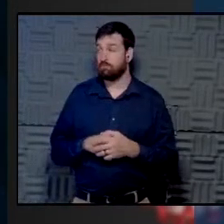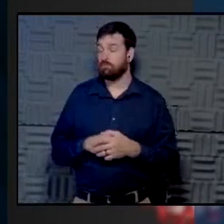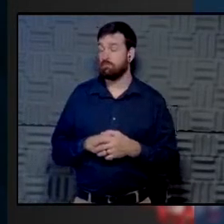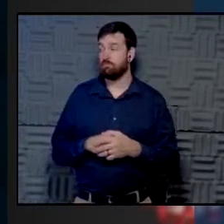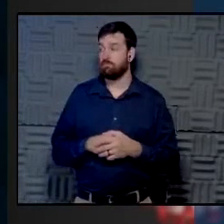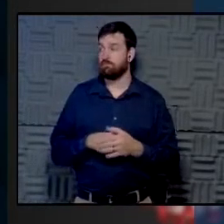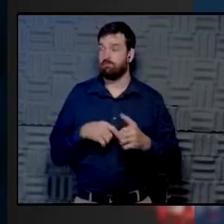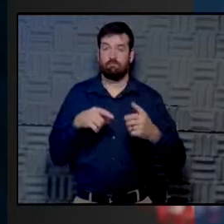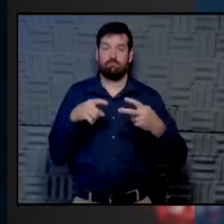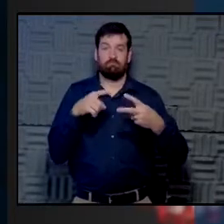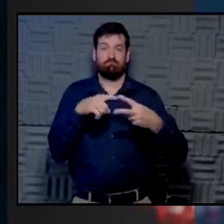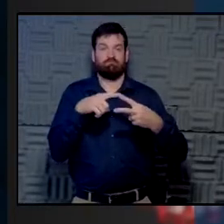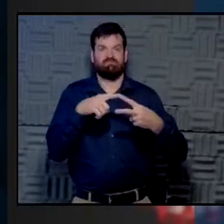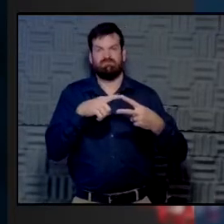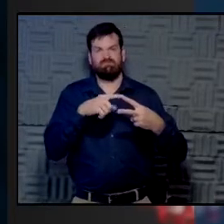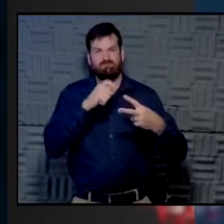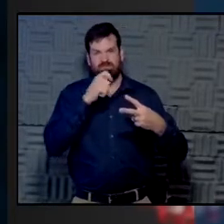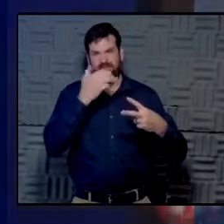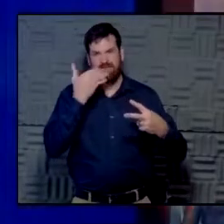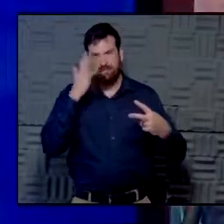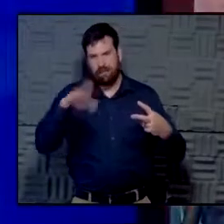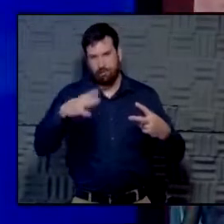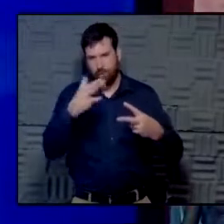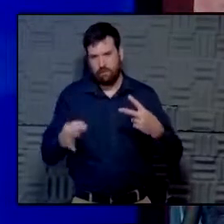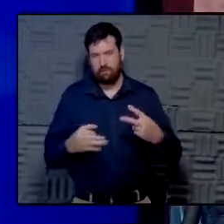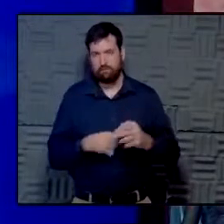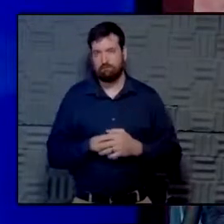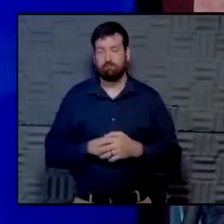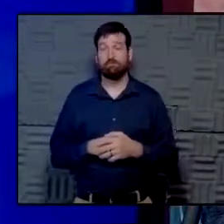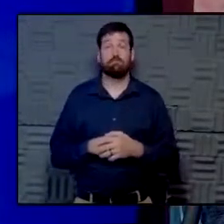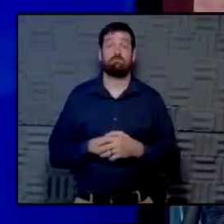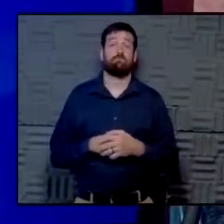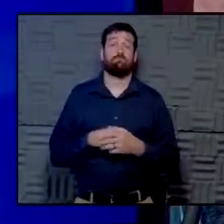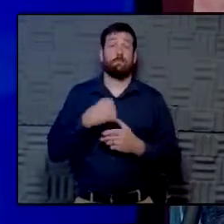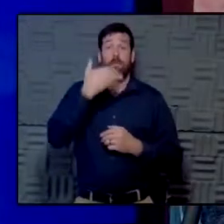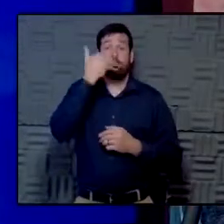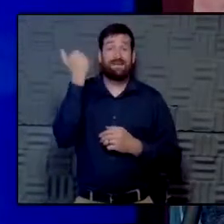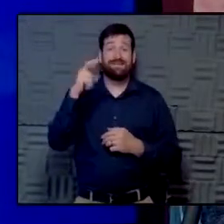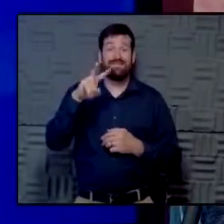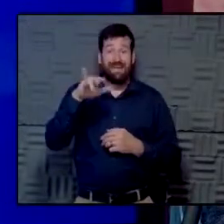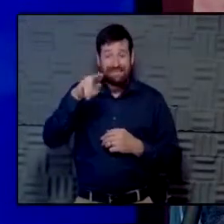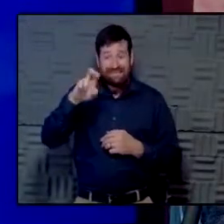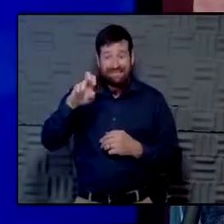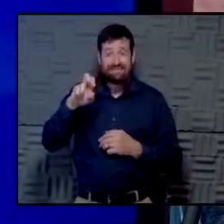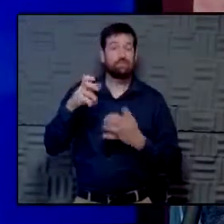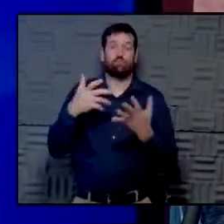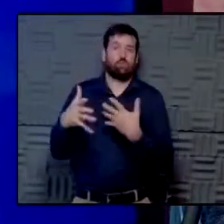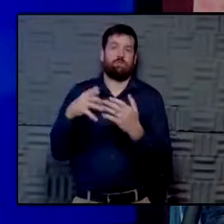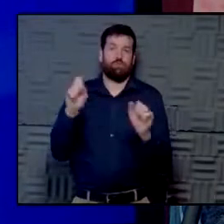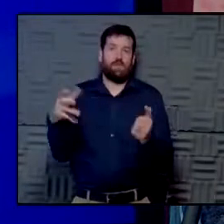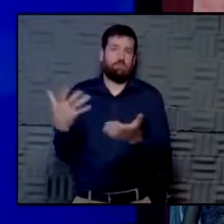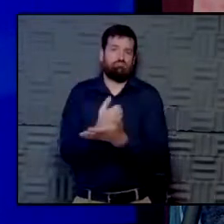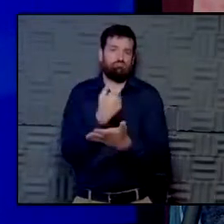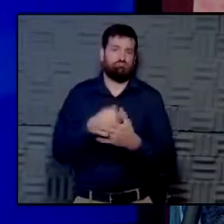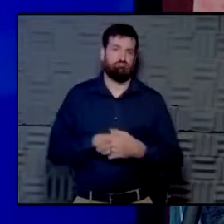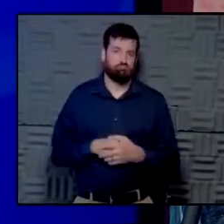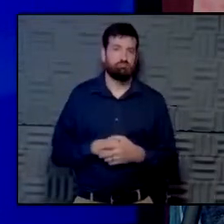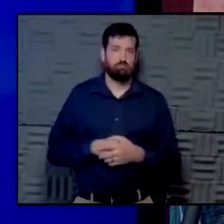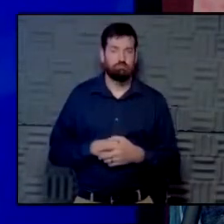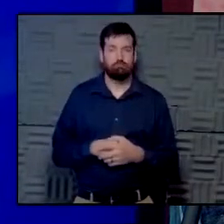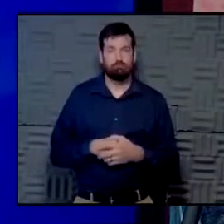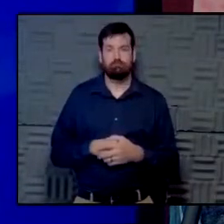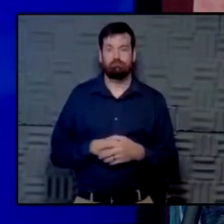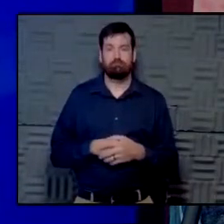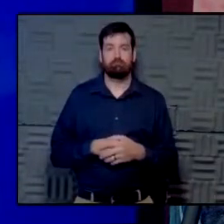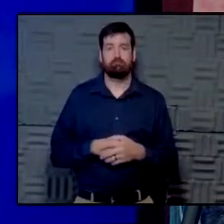response is no, it was not a bad choice. I think we've talked about the best vaccine is the one that you have. And so I